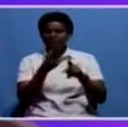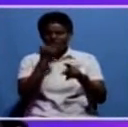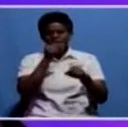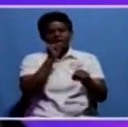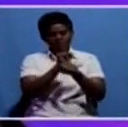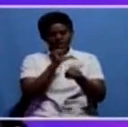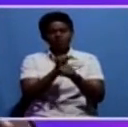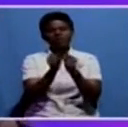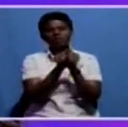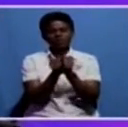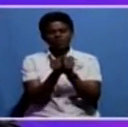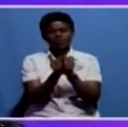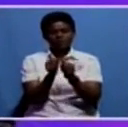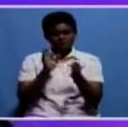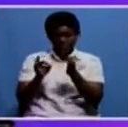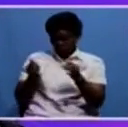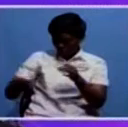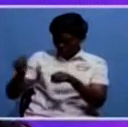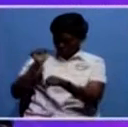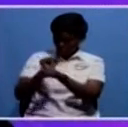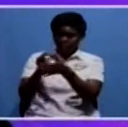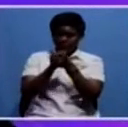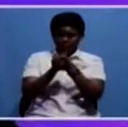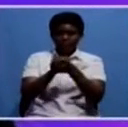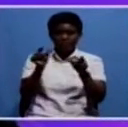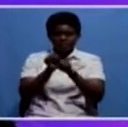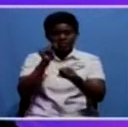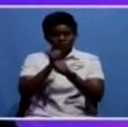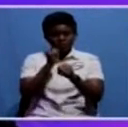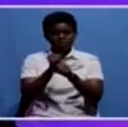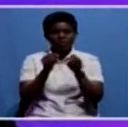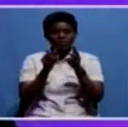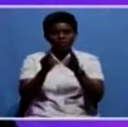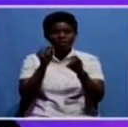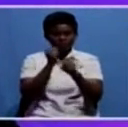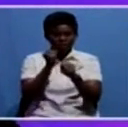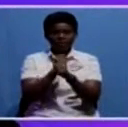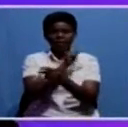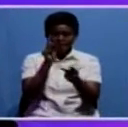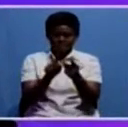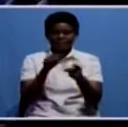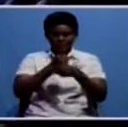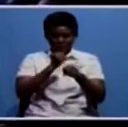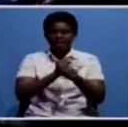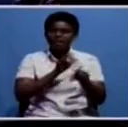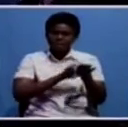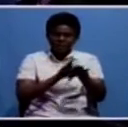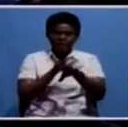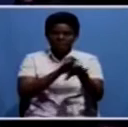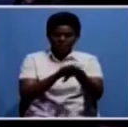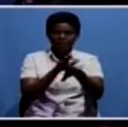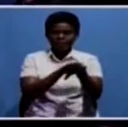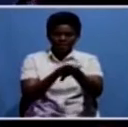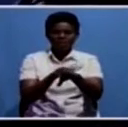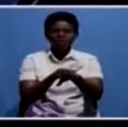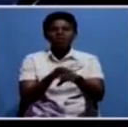this work quietly. And if you're not collaborating and operating in the manner you should be operating and creating a witch hunt, you're even going to make